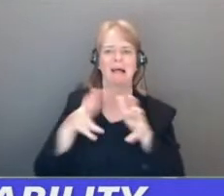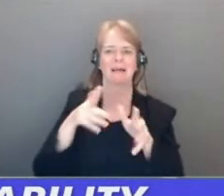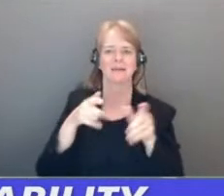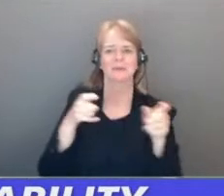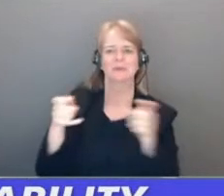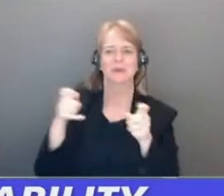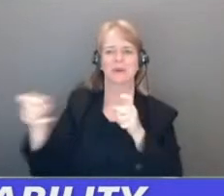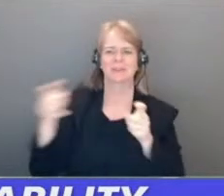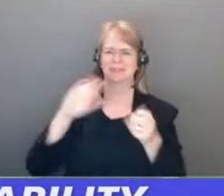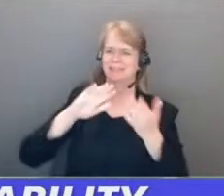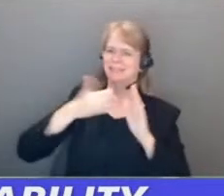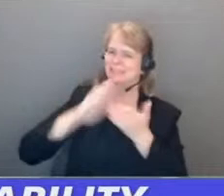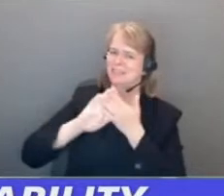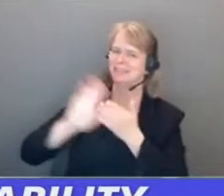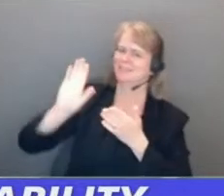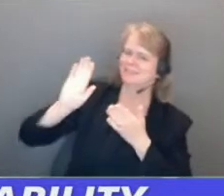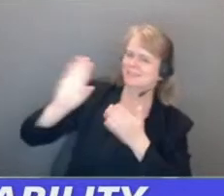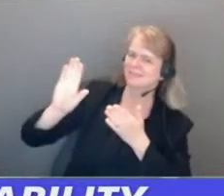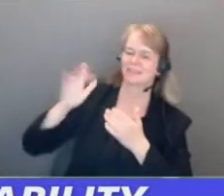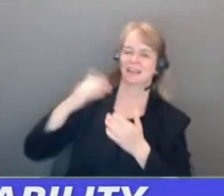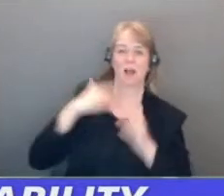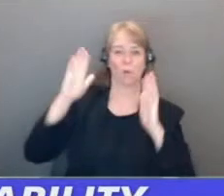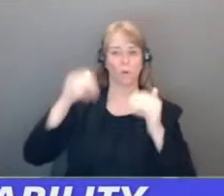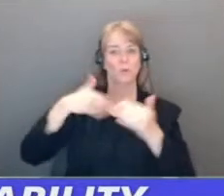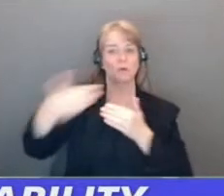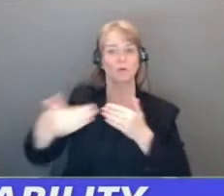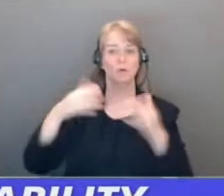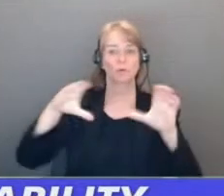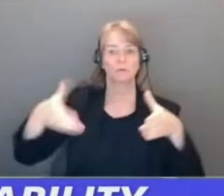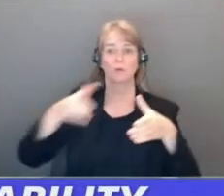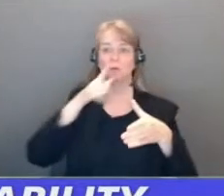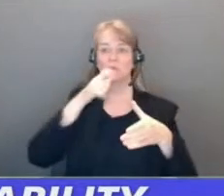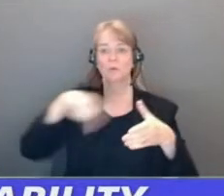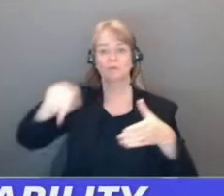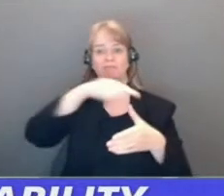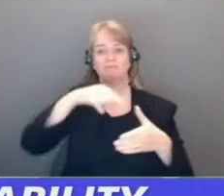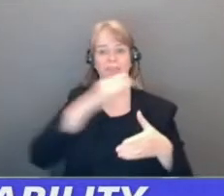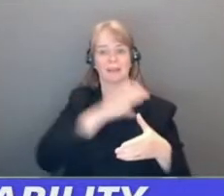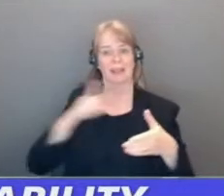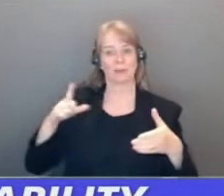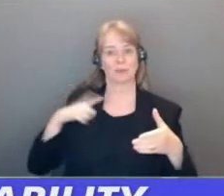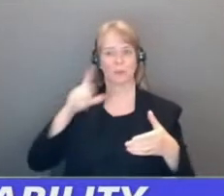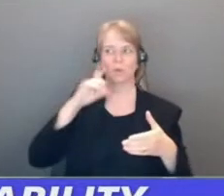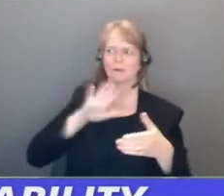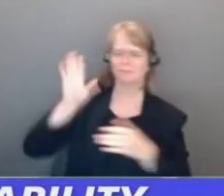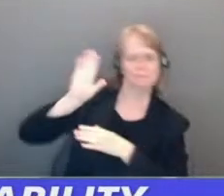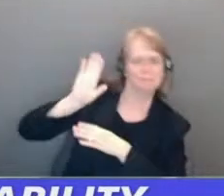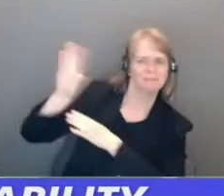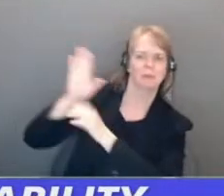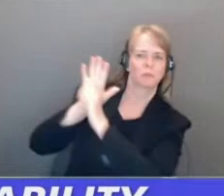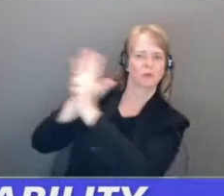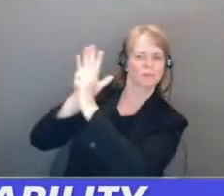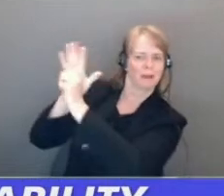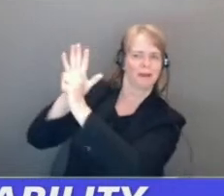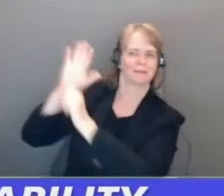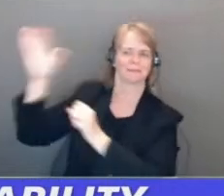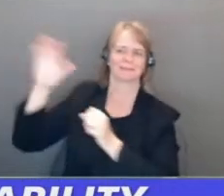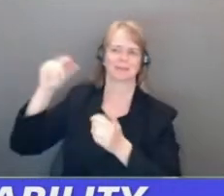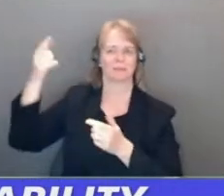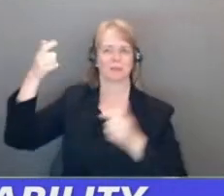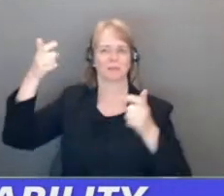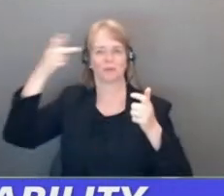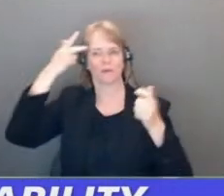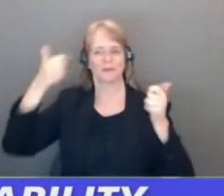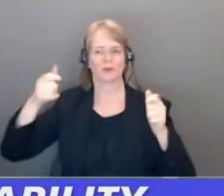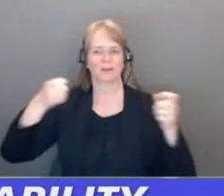as forceful and push back on some of the things that the province is trying to impose on us. We've seen downloading